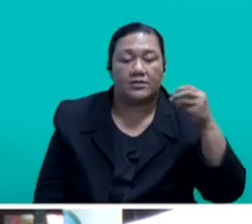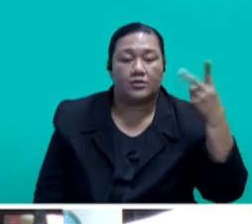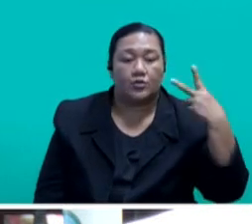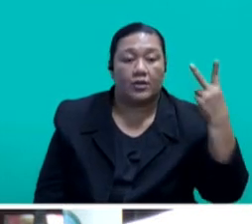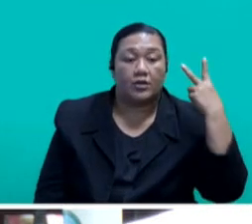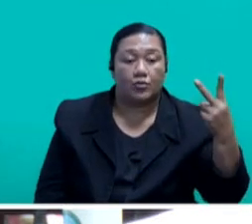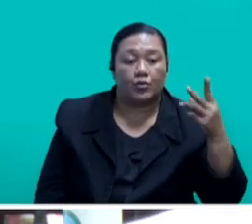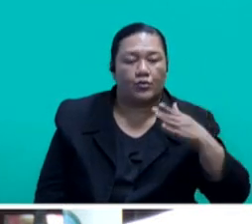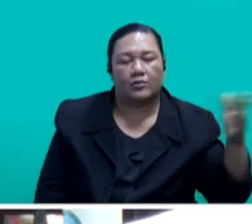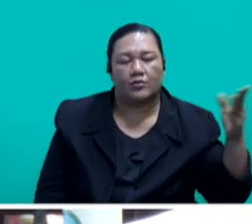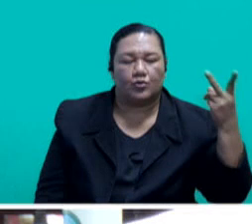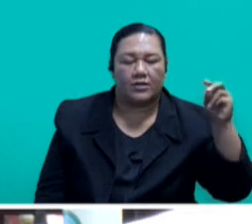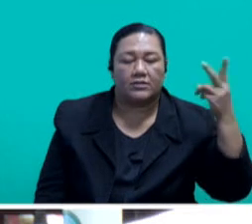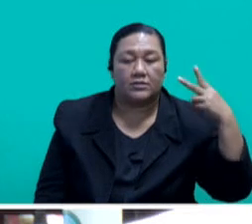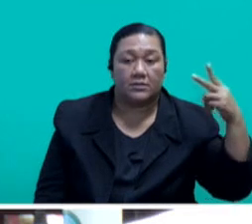2022-2023 budget,